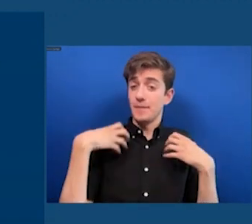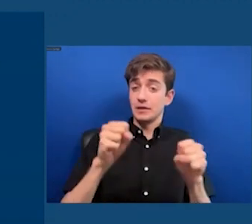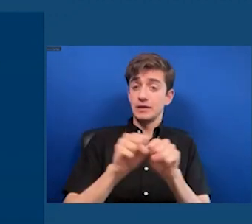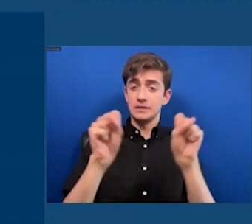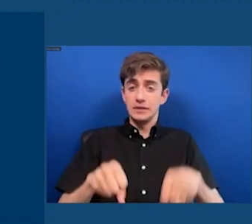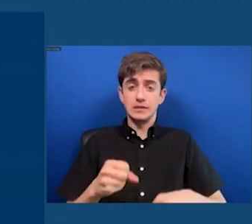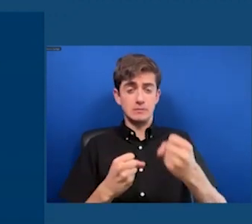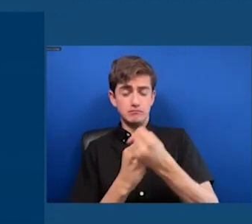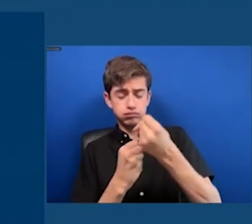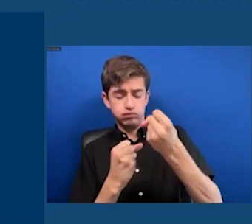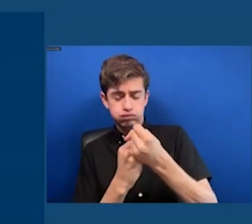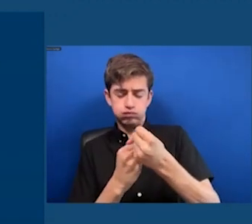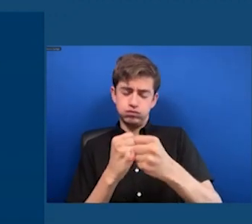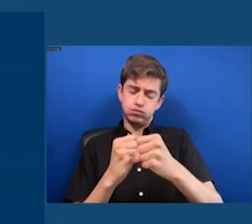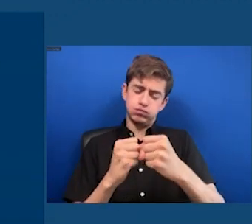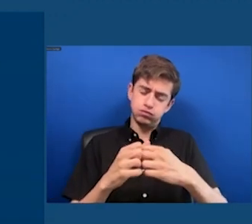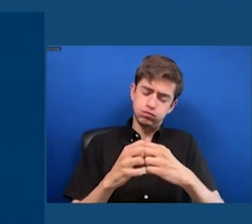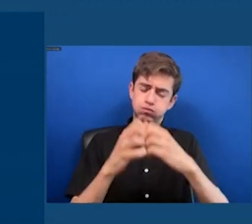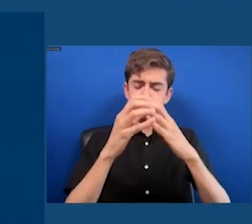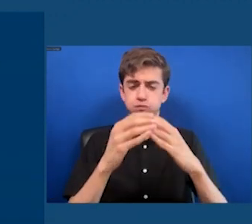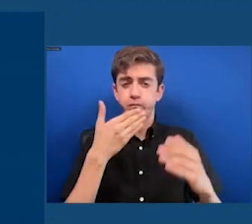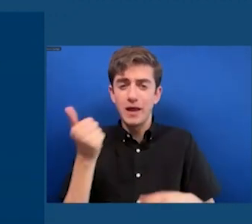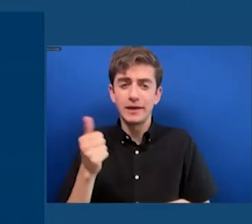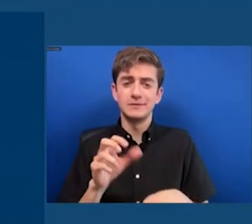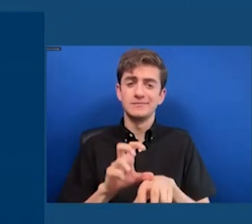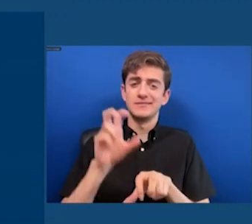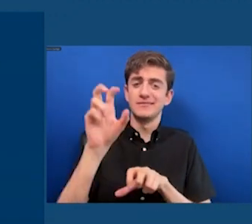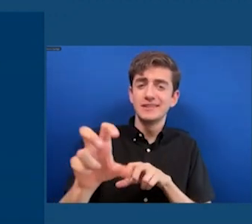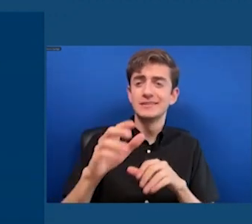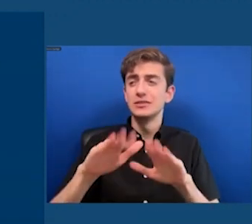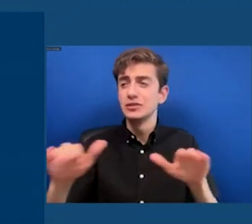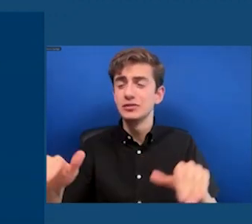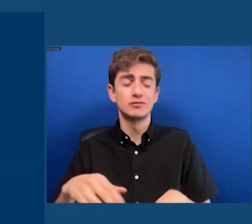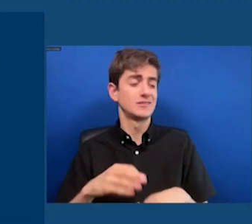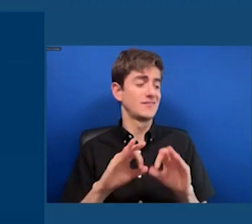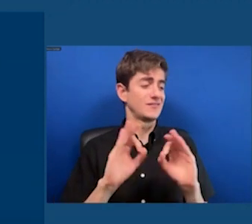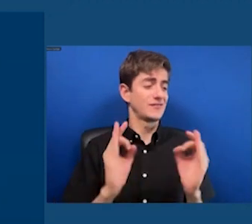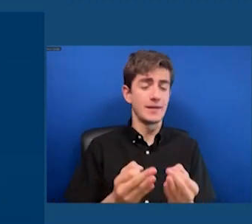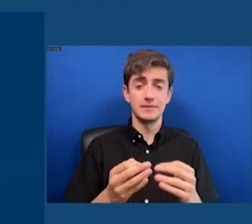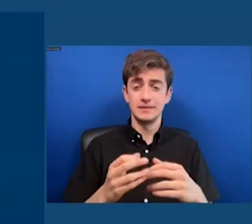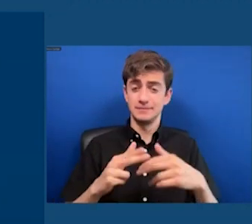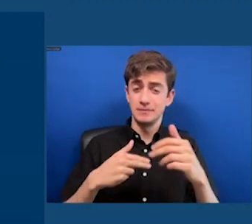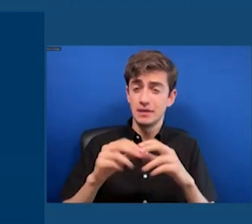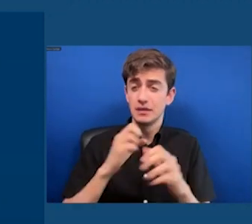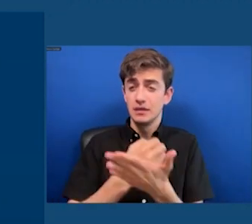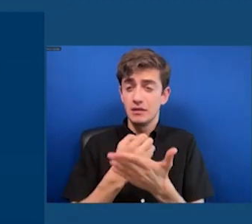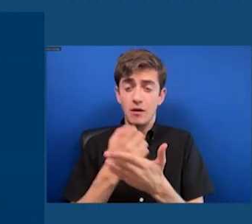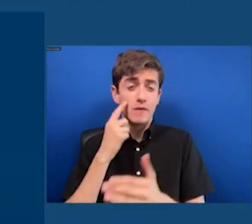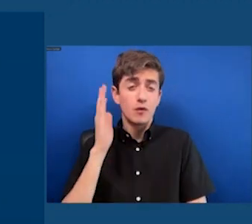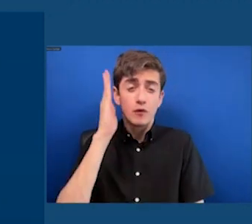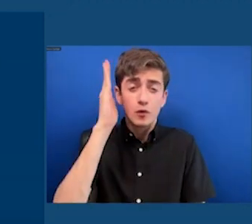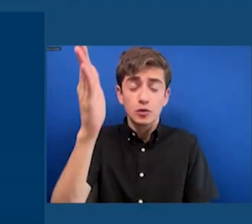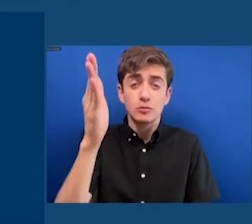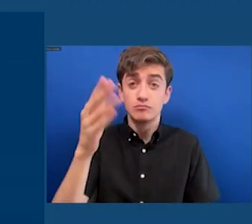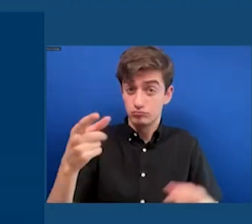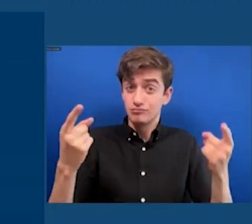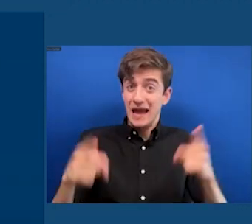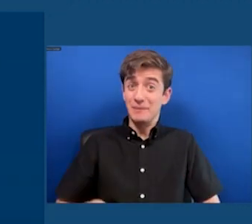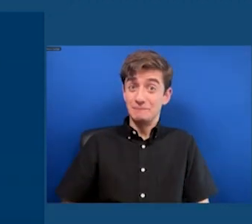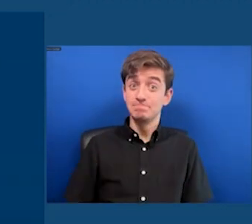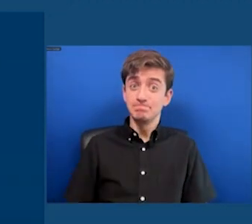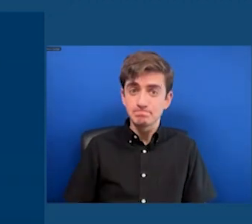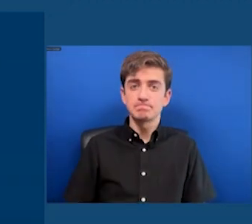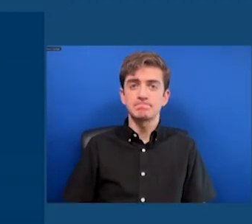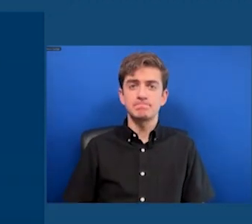children and families, build the economy of the future. And we got it done. And even though there were many loud